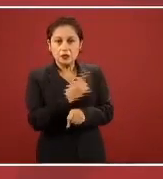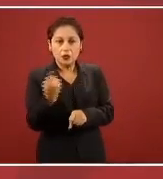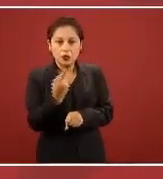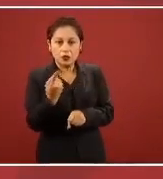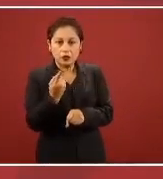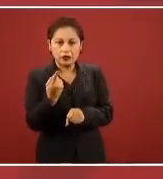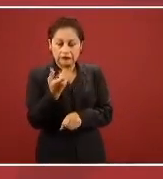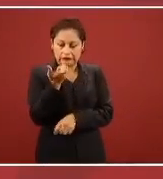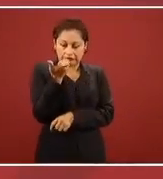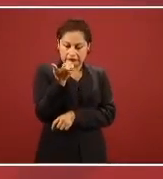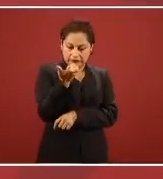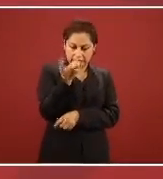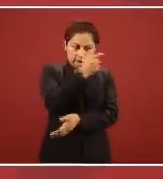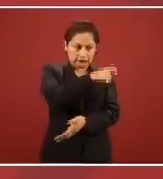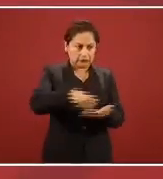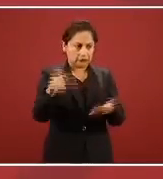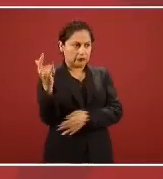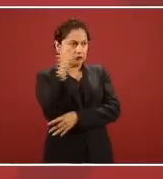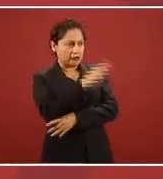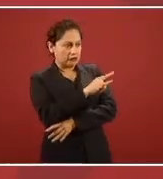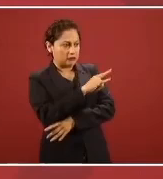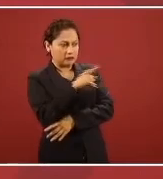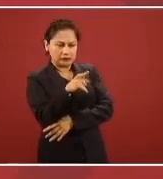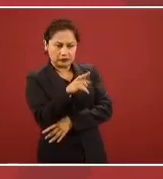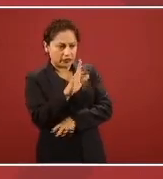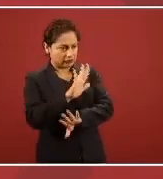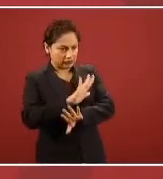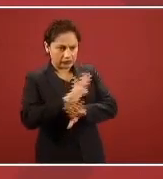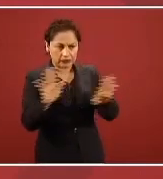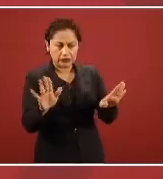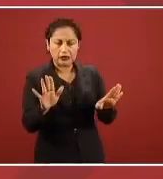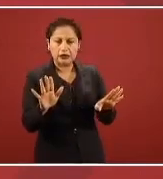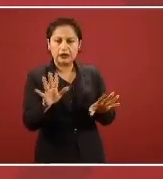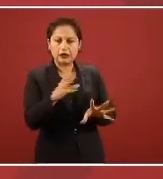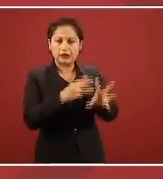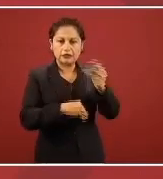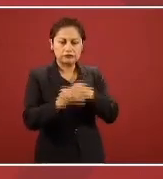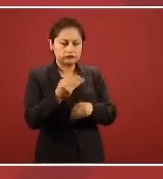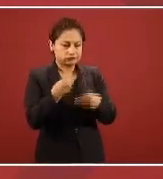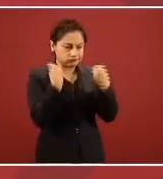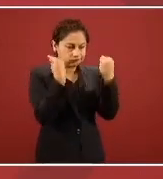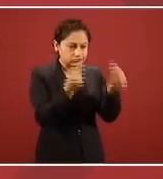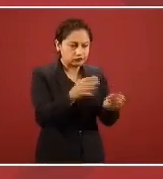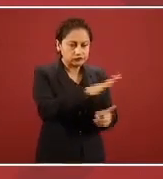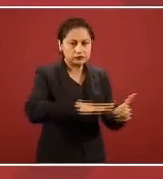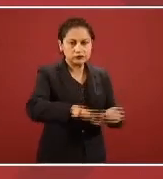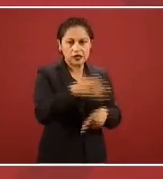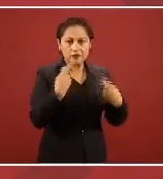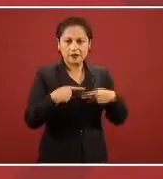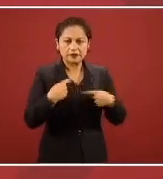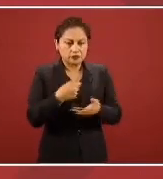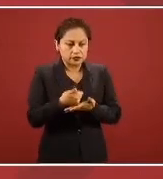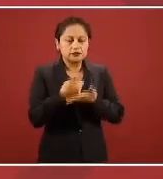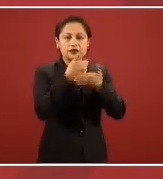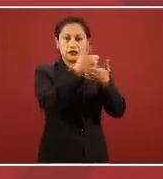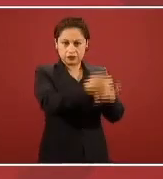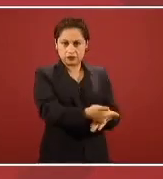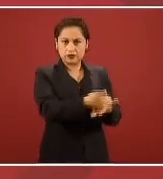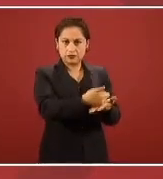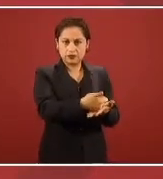so that money le sirva a la gente. Could be useful for the people. Se convierta and it en